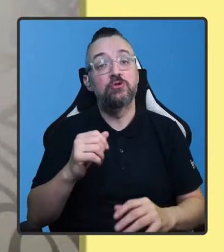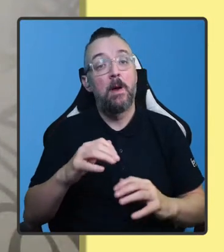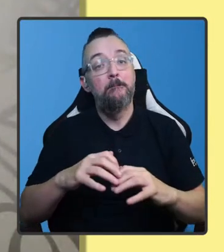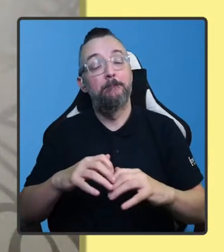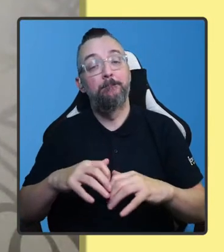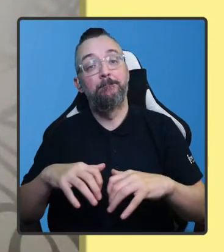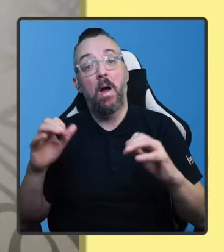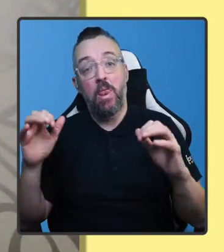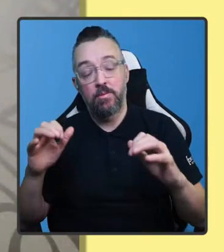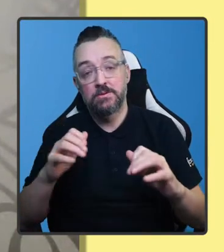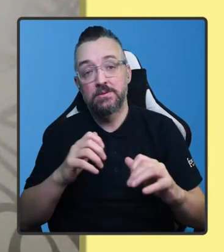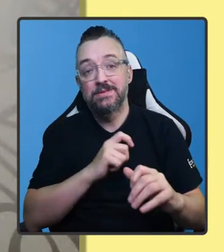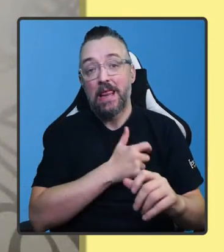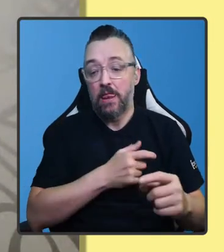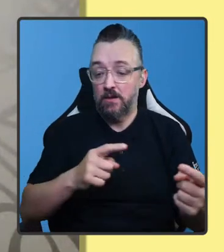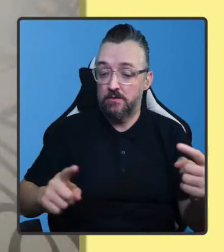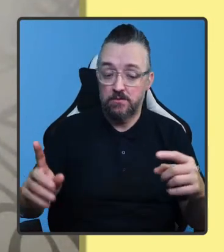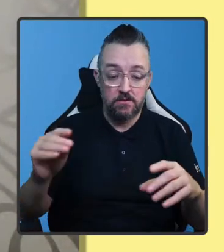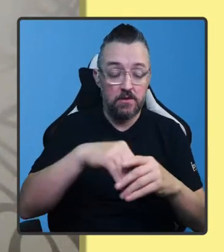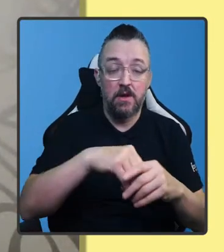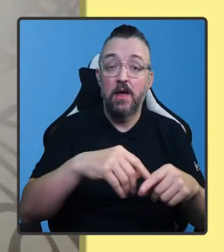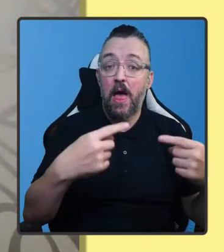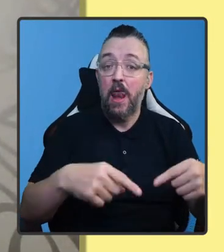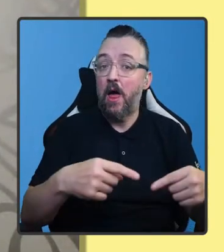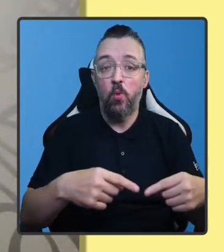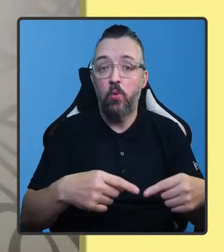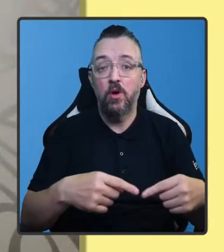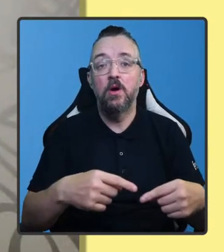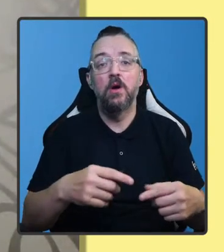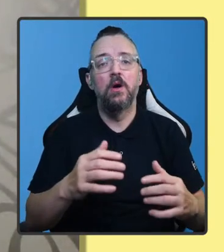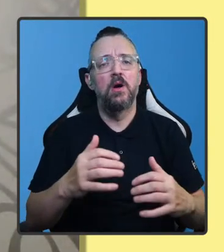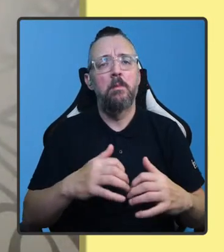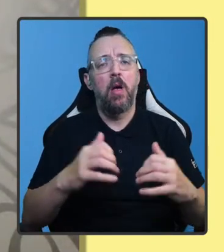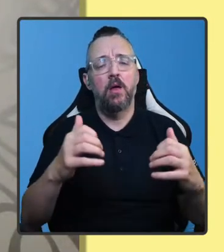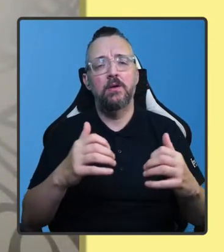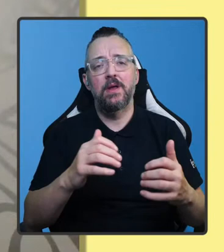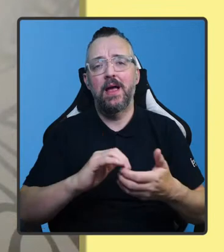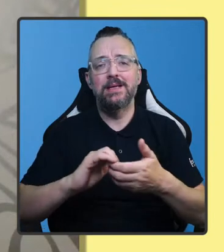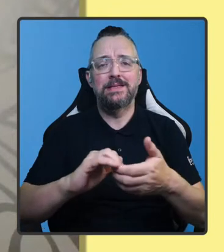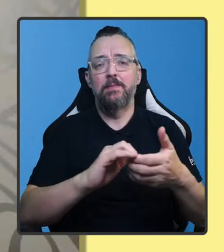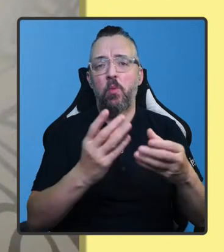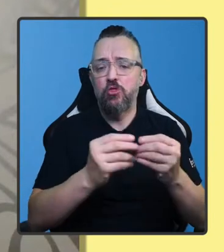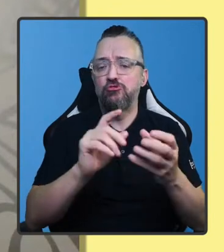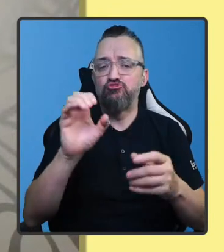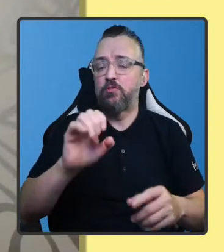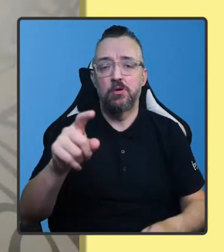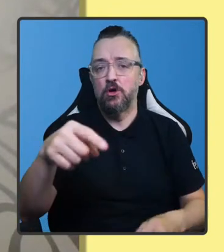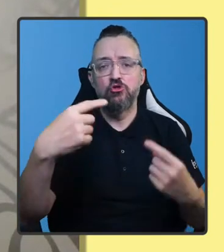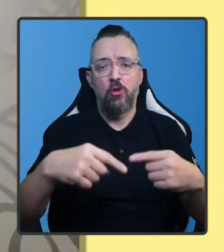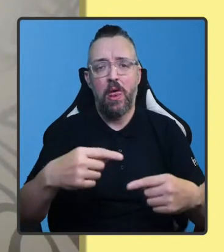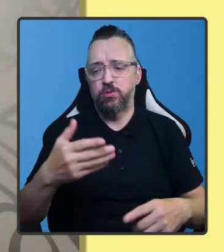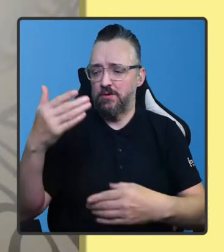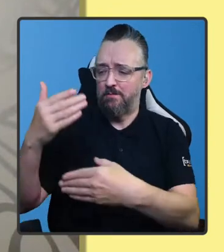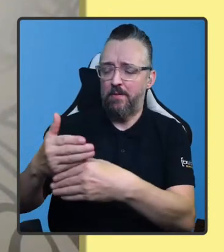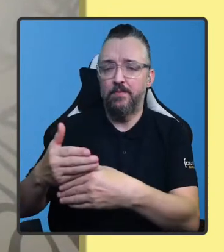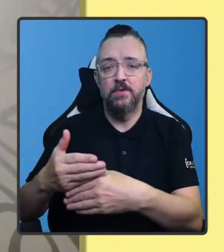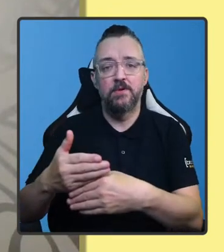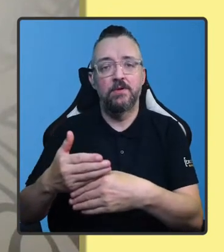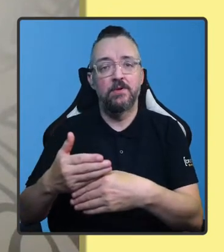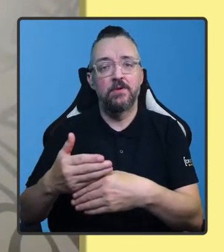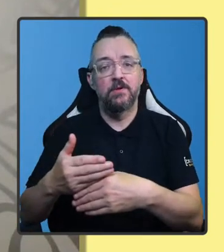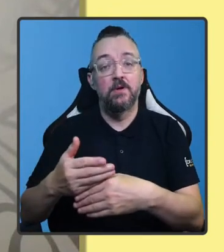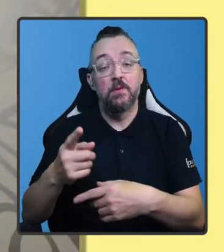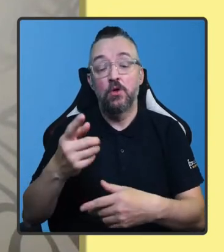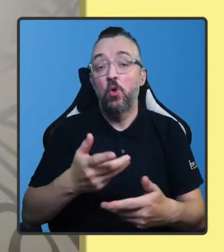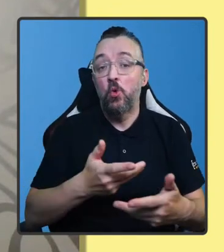are able to join the Parliamentary Partnership Assembly with Europe, even when negotiations